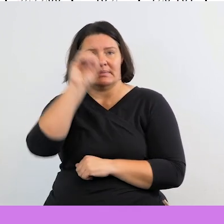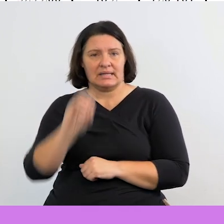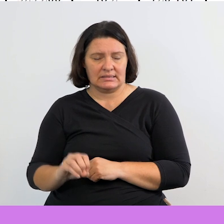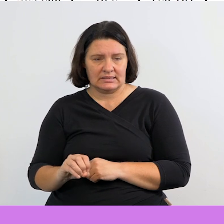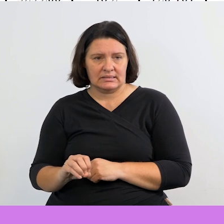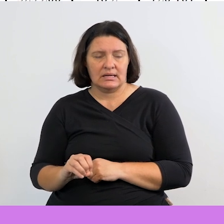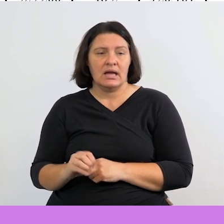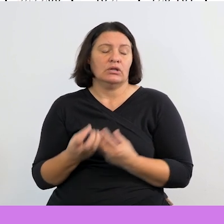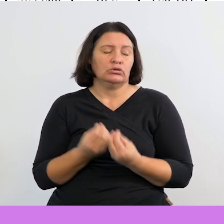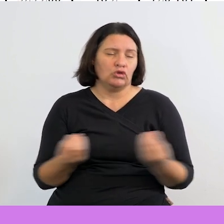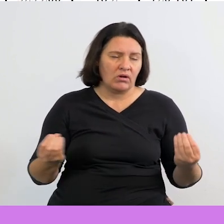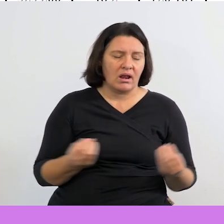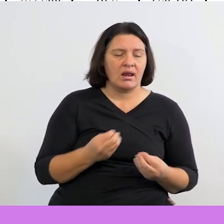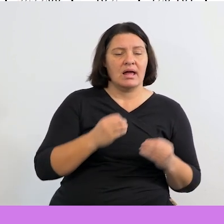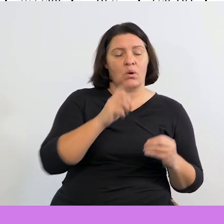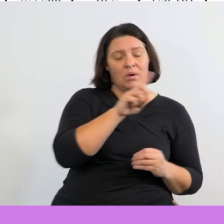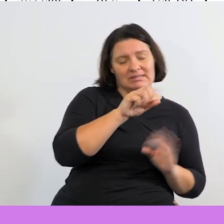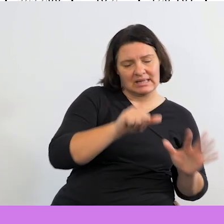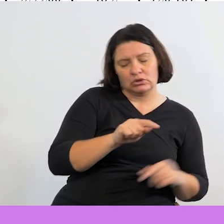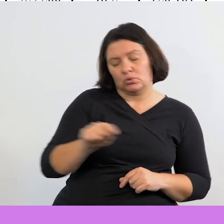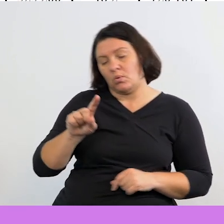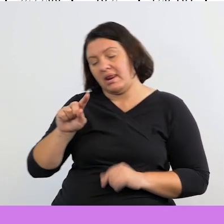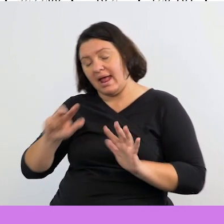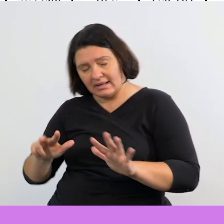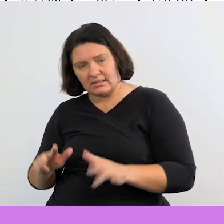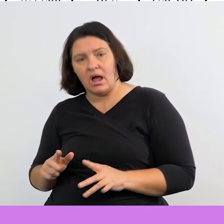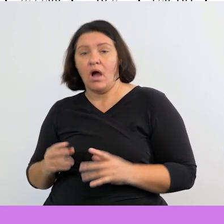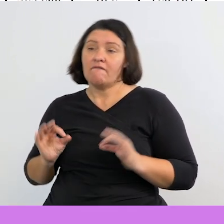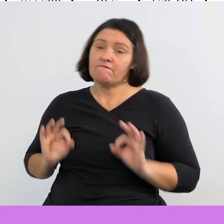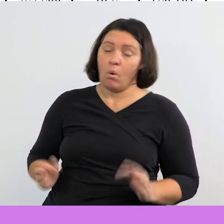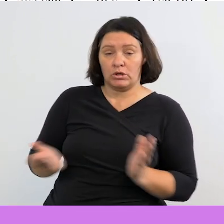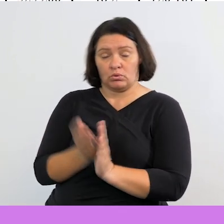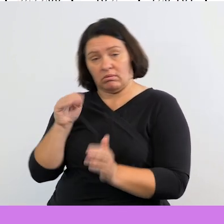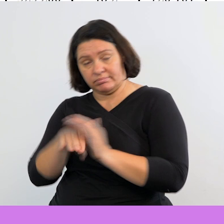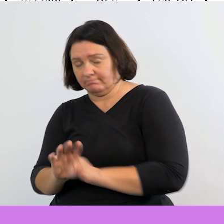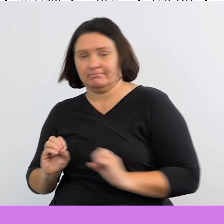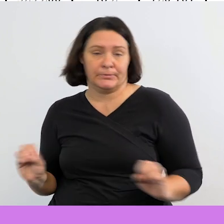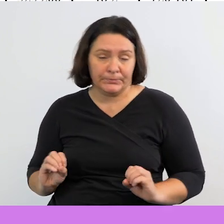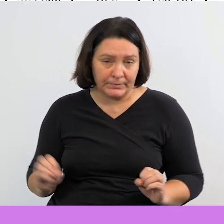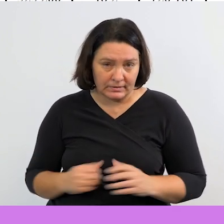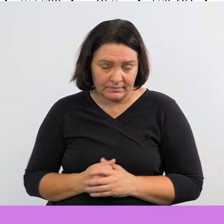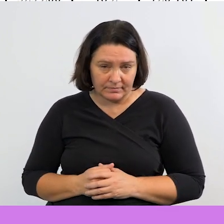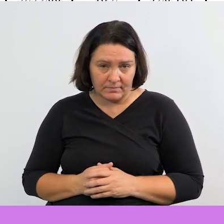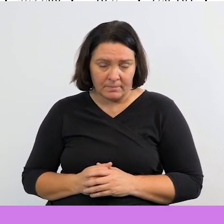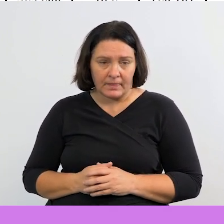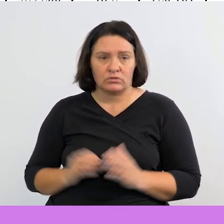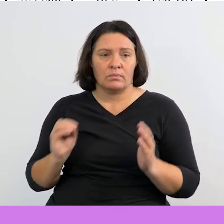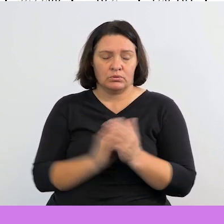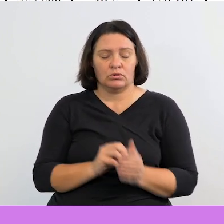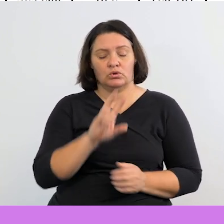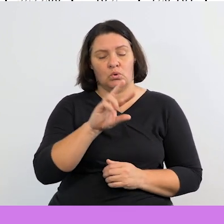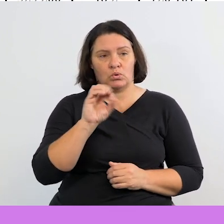17.6% of children between 16 and 18 did not attend any formal schooling. That's basically what we are saying. So let's plot that